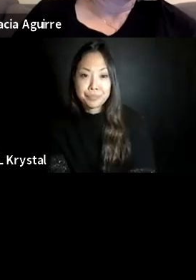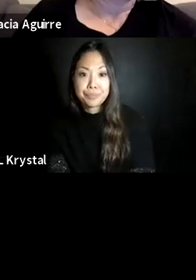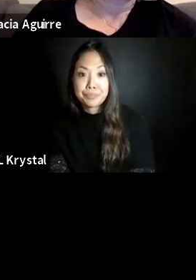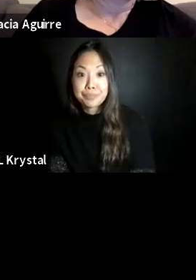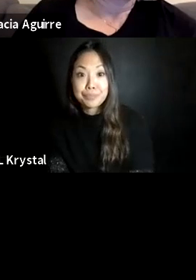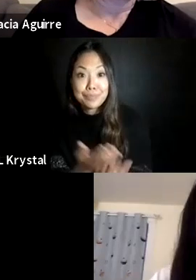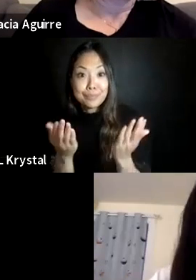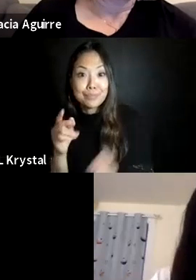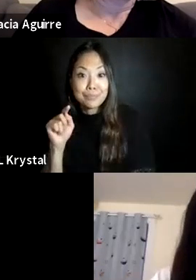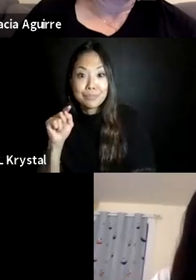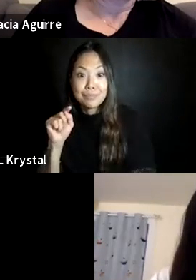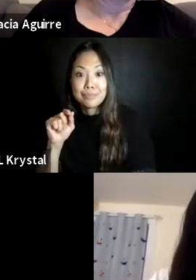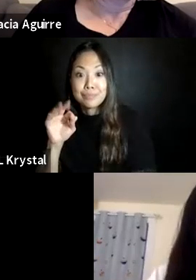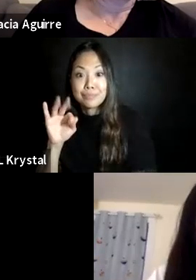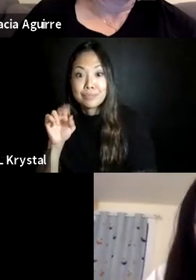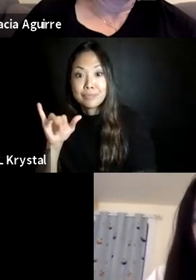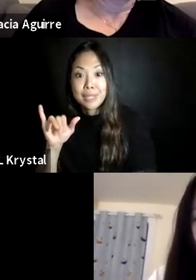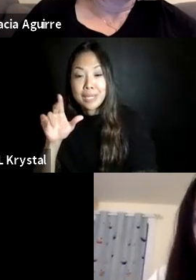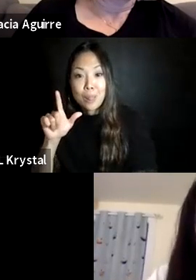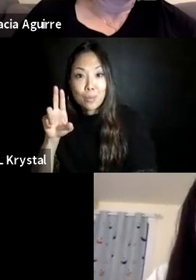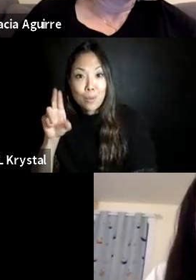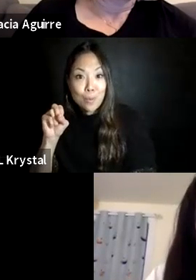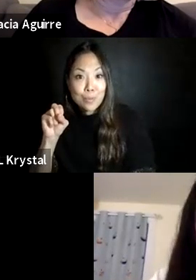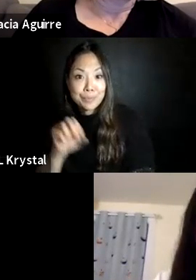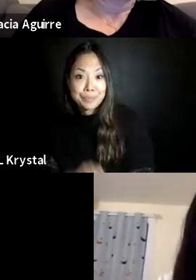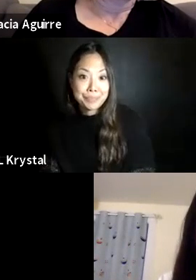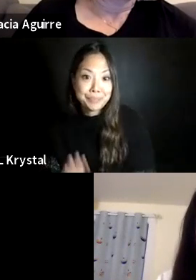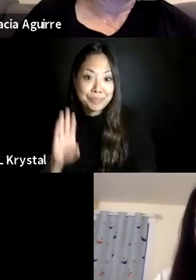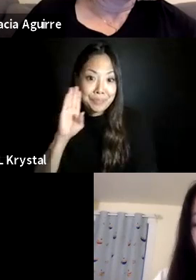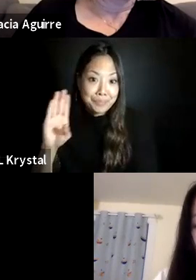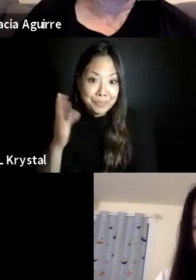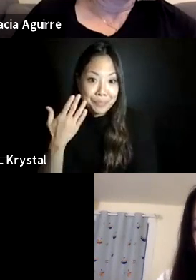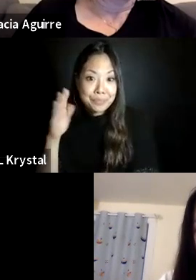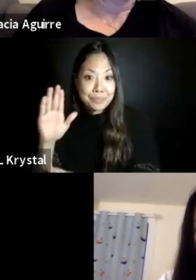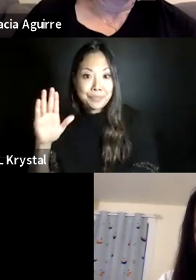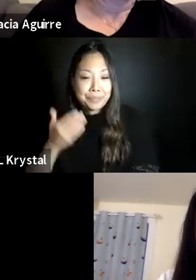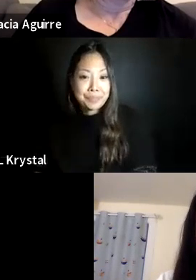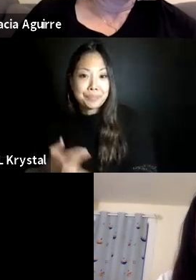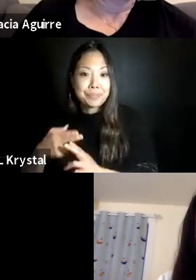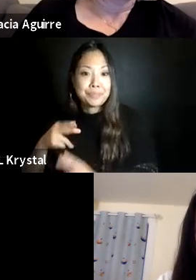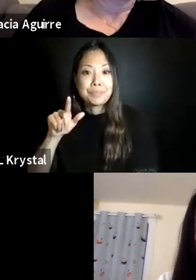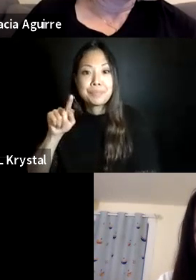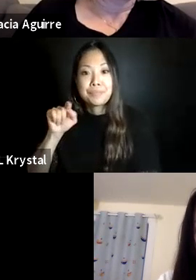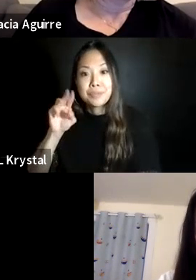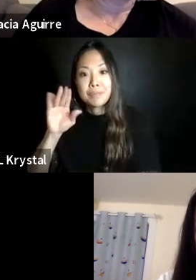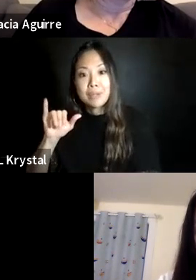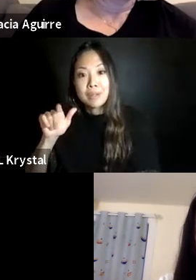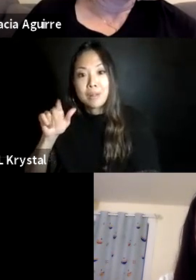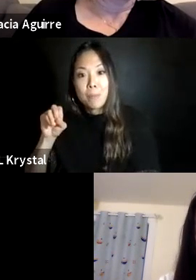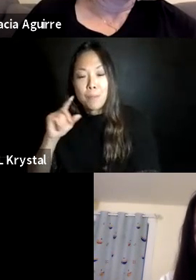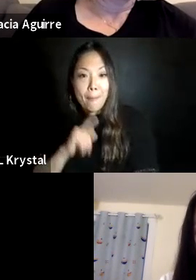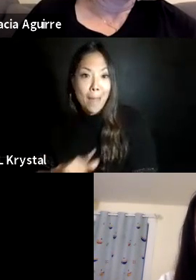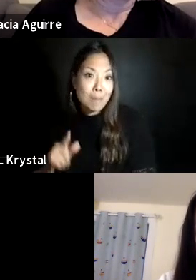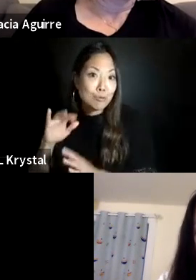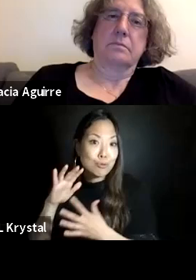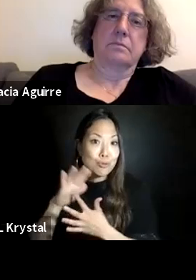Tiffany, please unmute yourself and thank you. Hi, good afternoon. My name is Tiffany Law and I'm a junior at Boston Latin